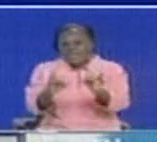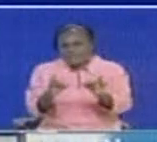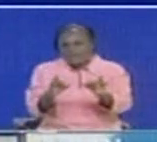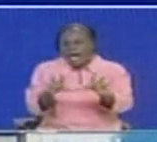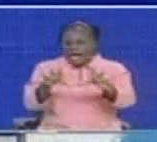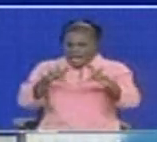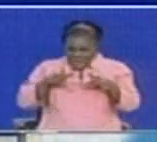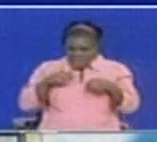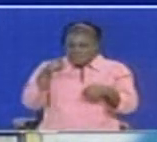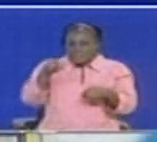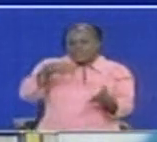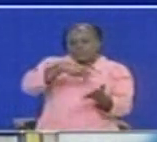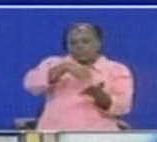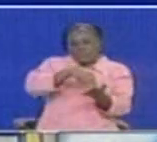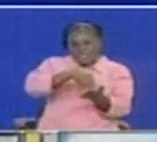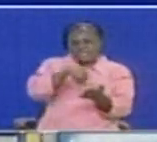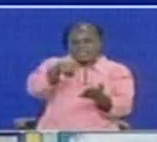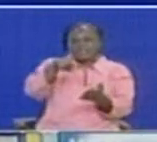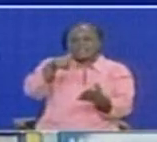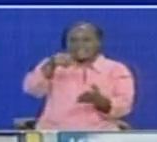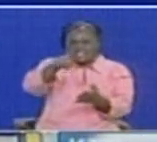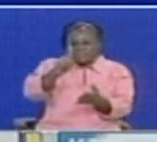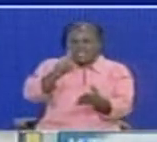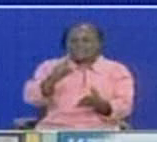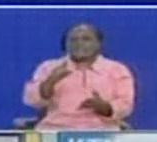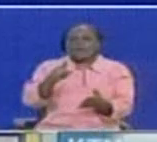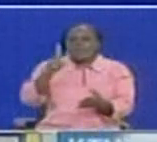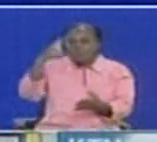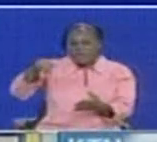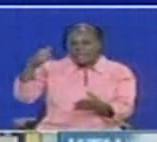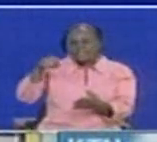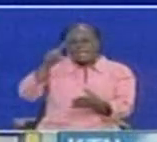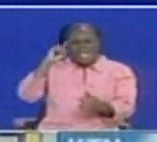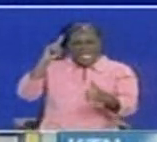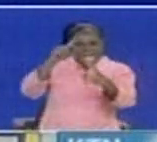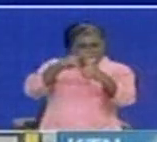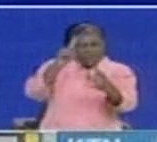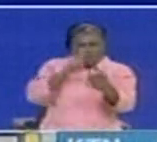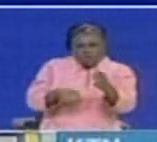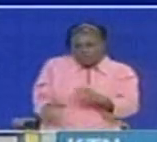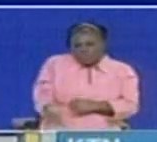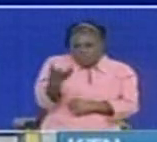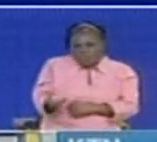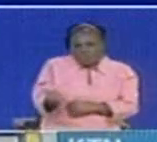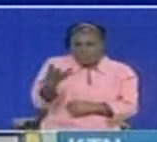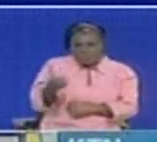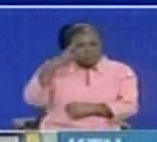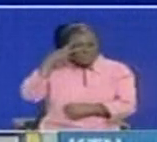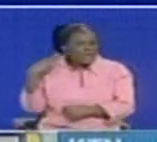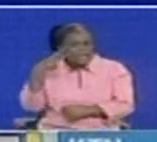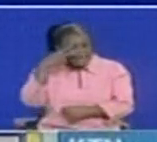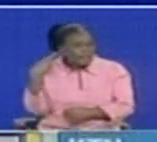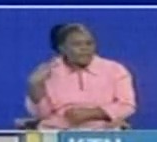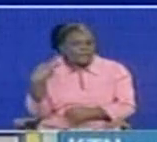them, it means we, you know, they will be the victors, because their whole aim is to sell terror, mm-hmm. to terrify people. Mm-hmm. And I